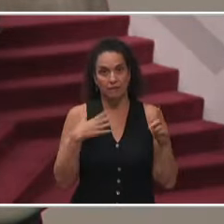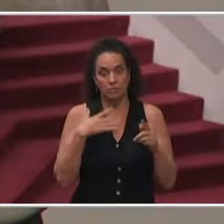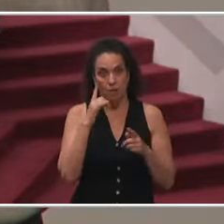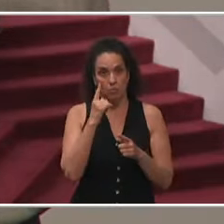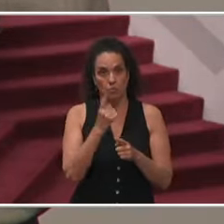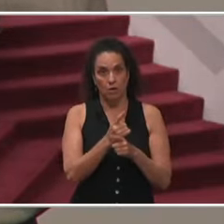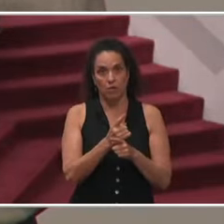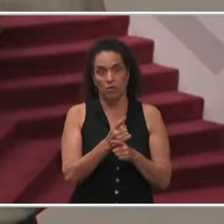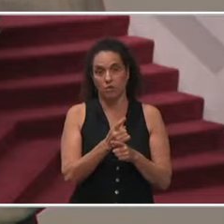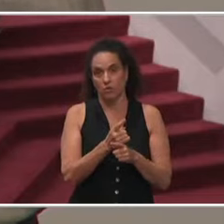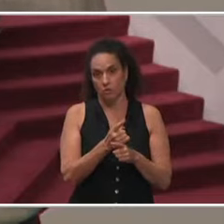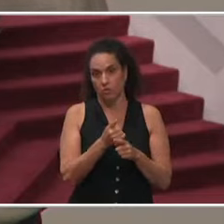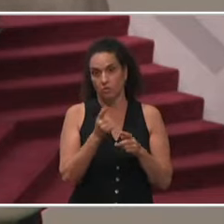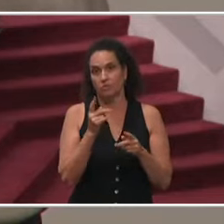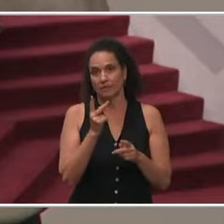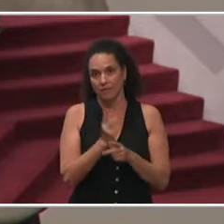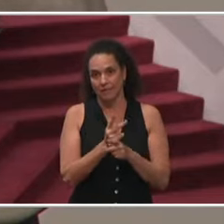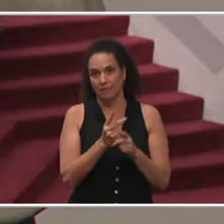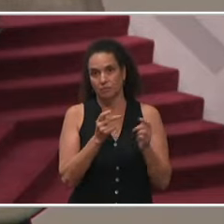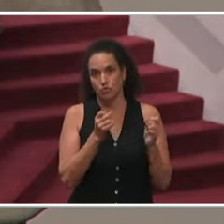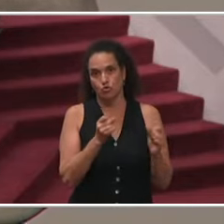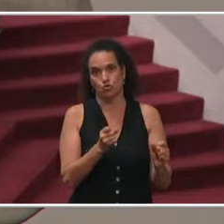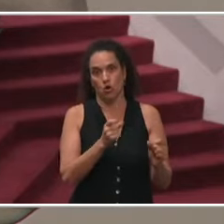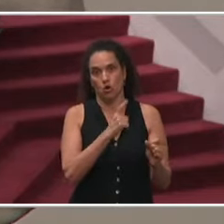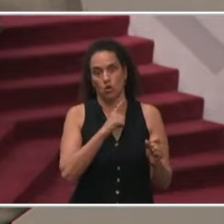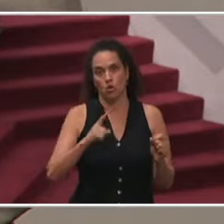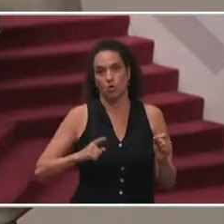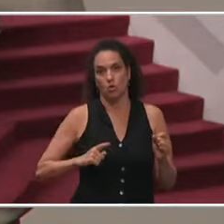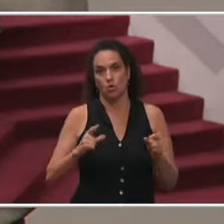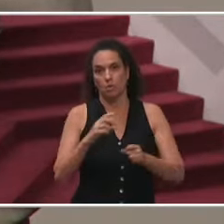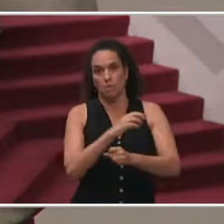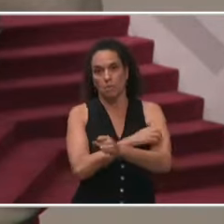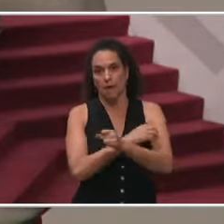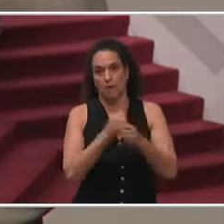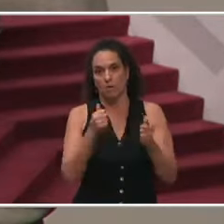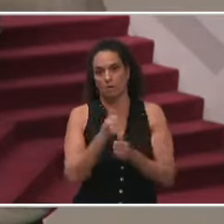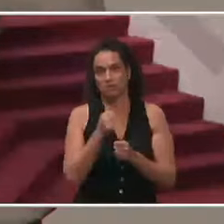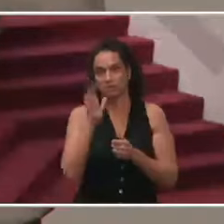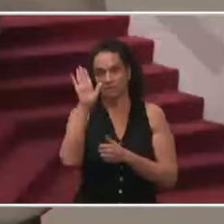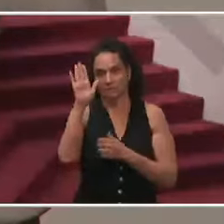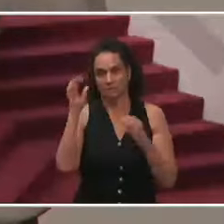be strong in the Lord and in the power of his might.